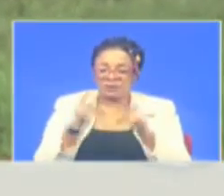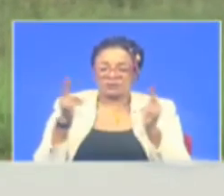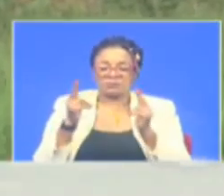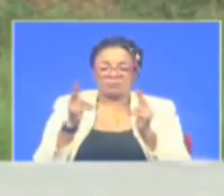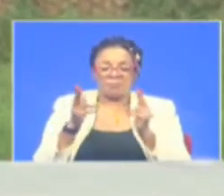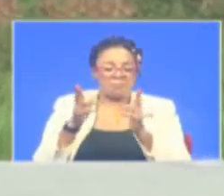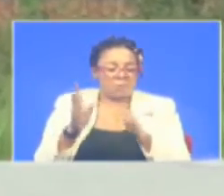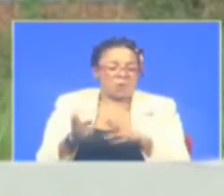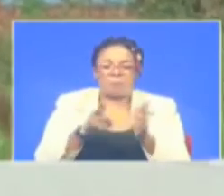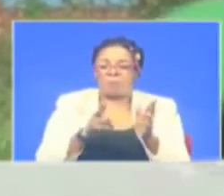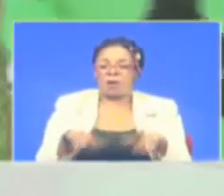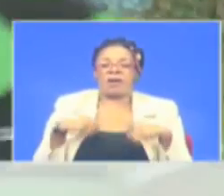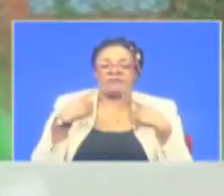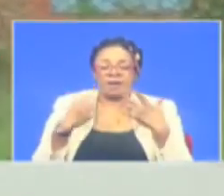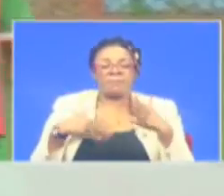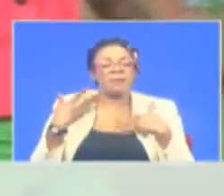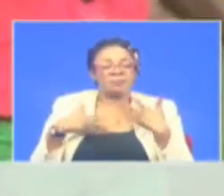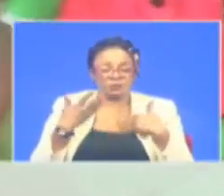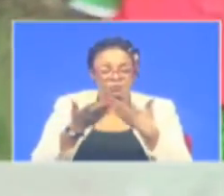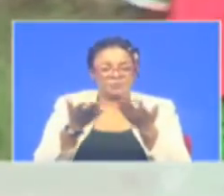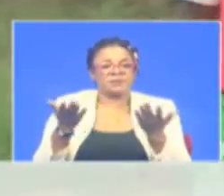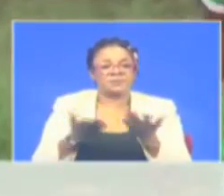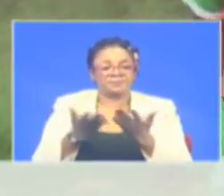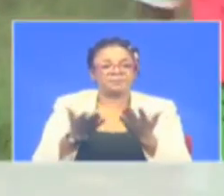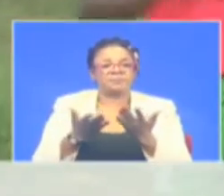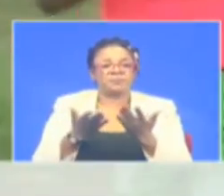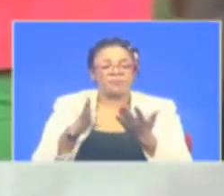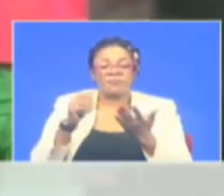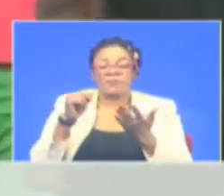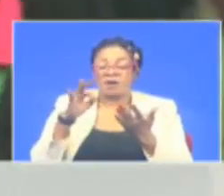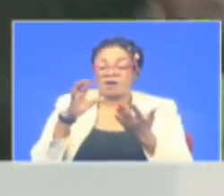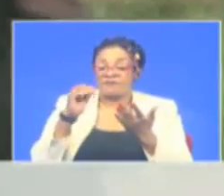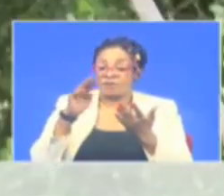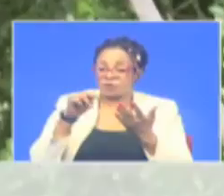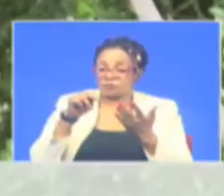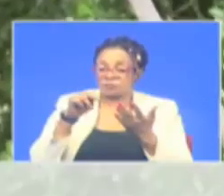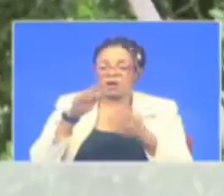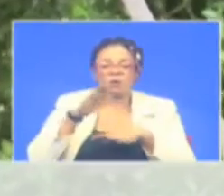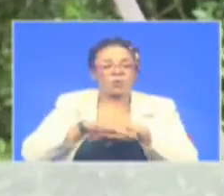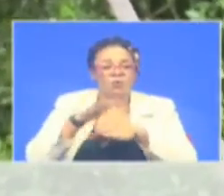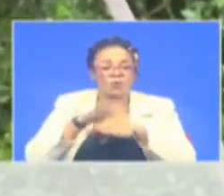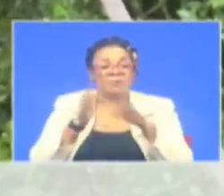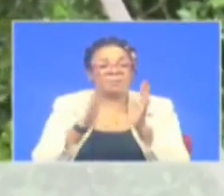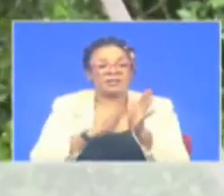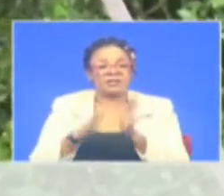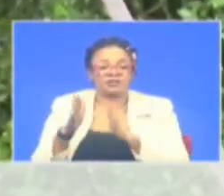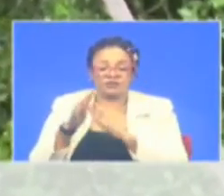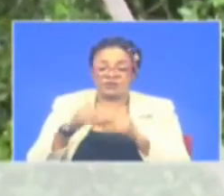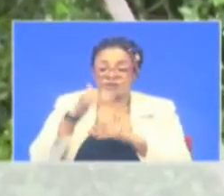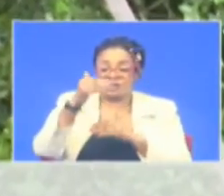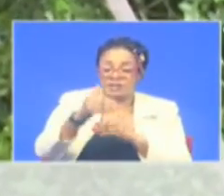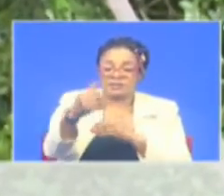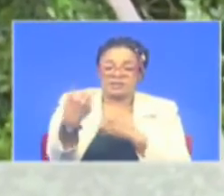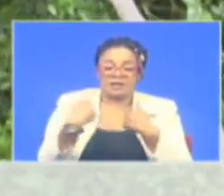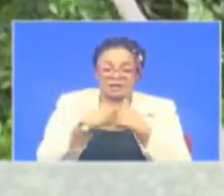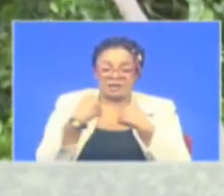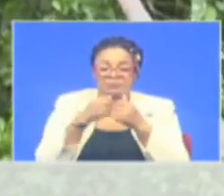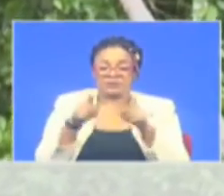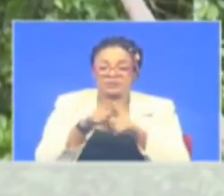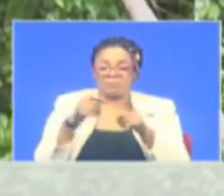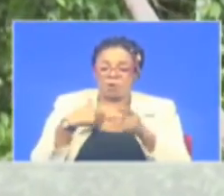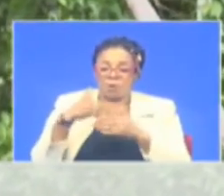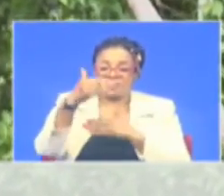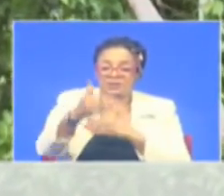So I'm happy to be here. AFCON imekuwa good preparation for these coming games na pia on our next journey. I